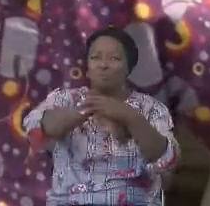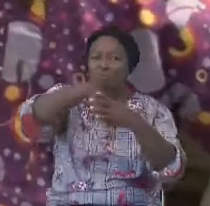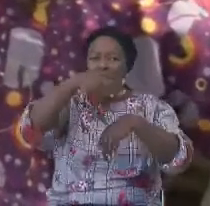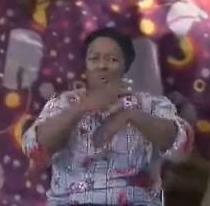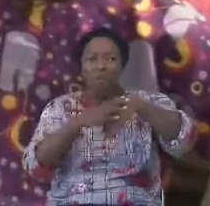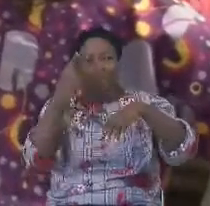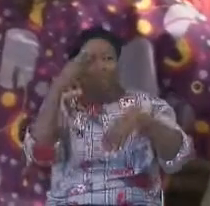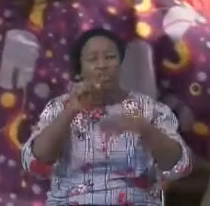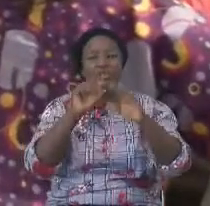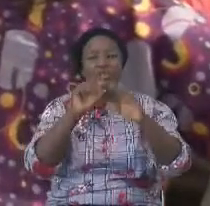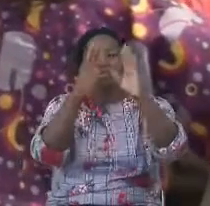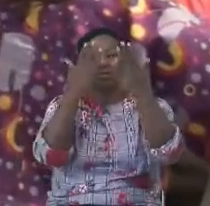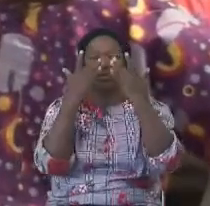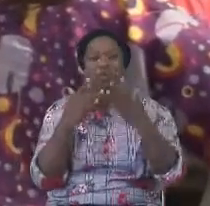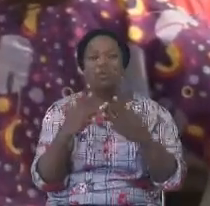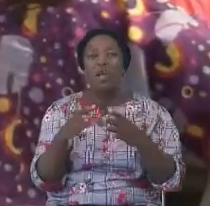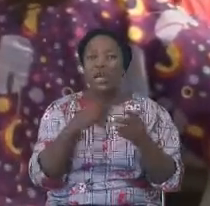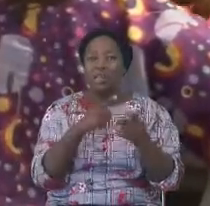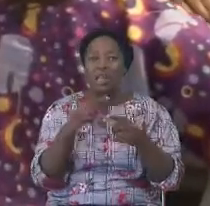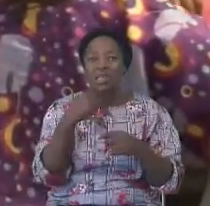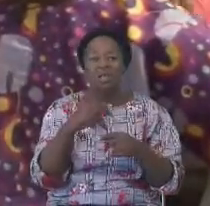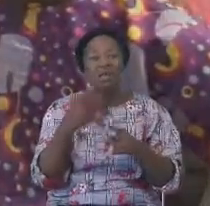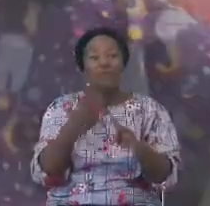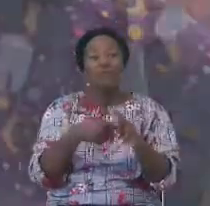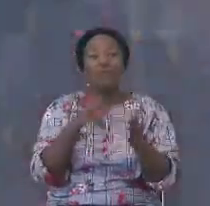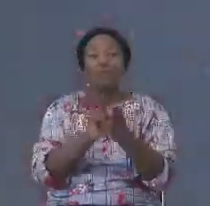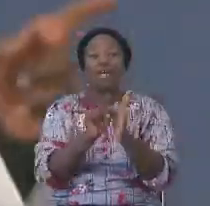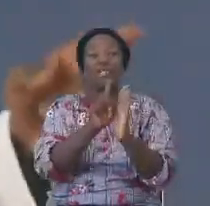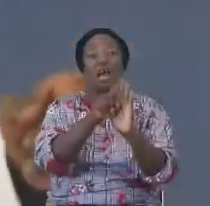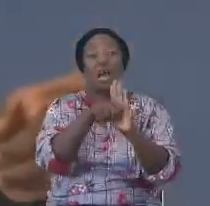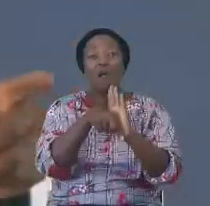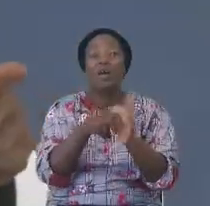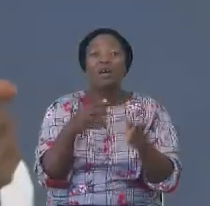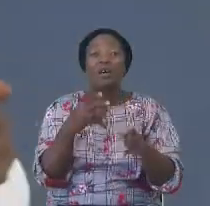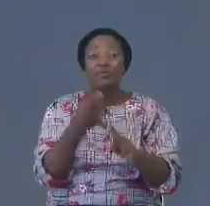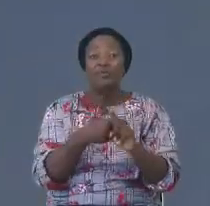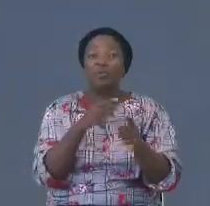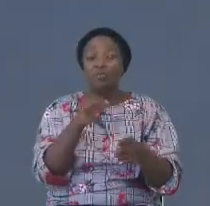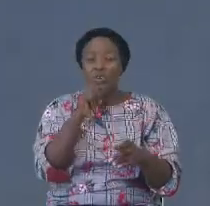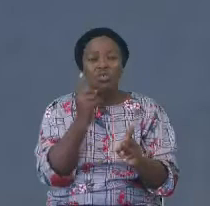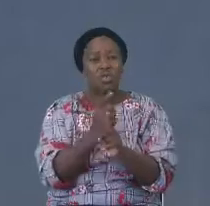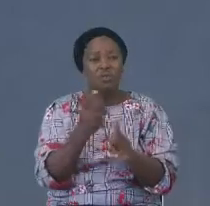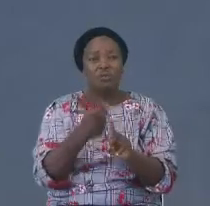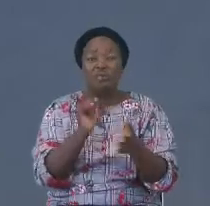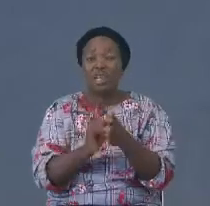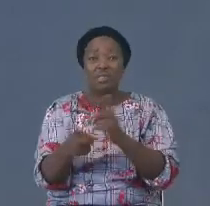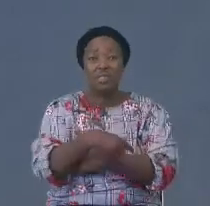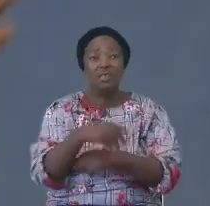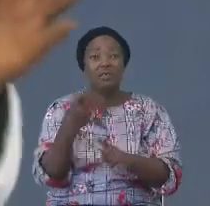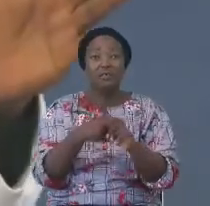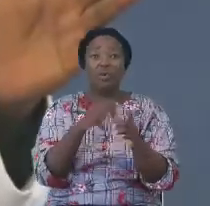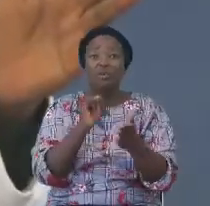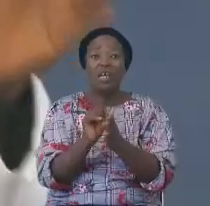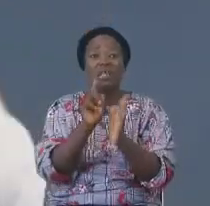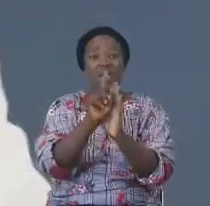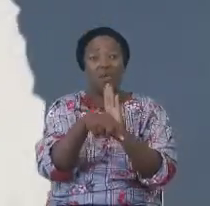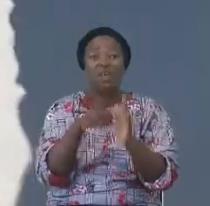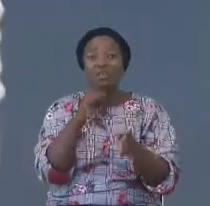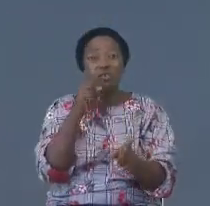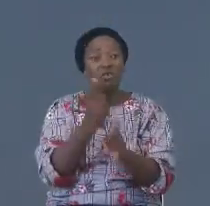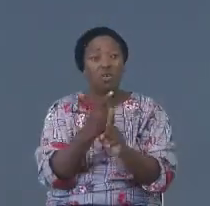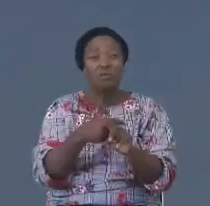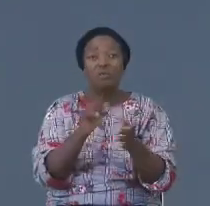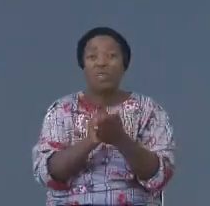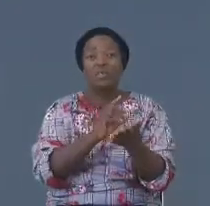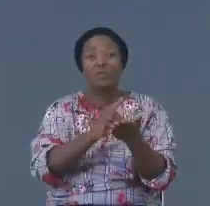of solace for the sorrowful. He said, and then he says, from that hour. Not just from that day,